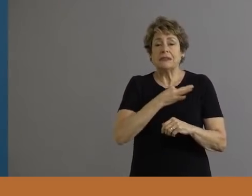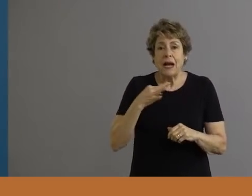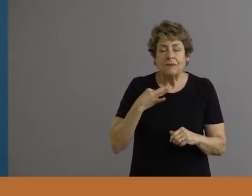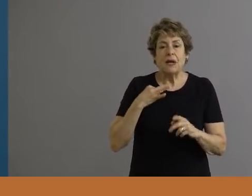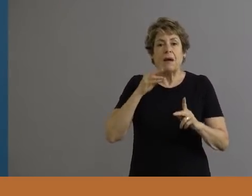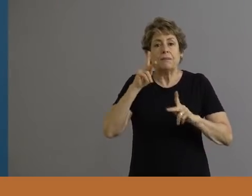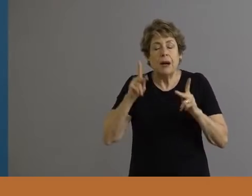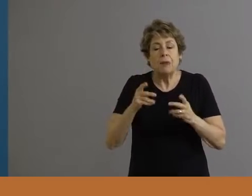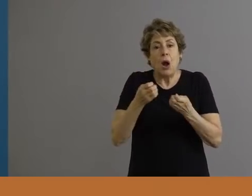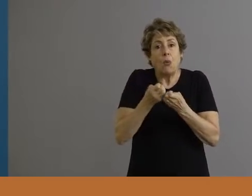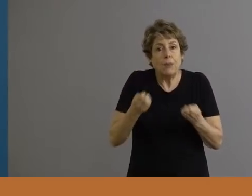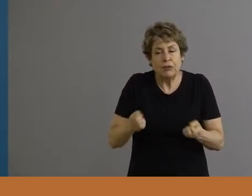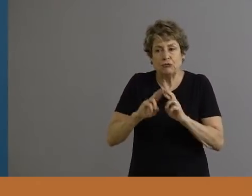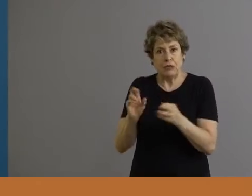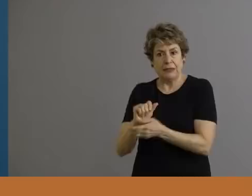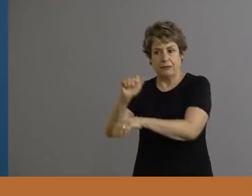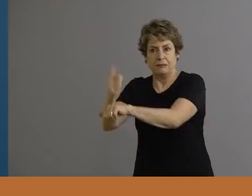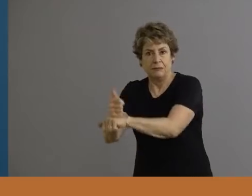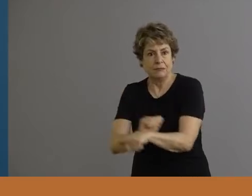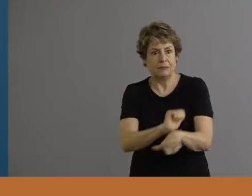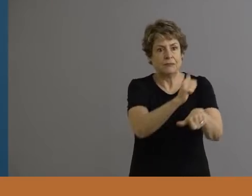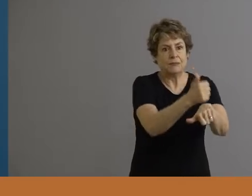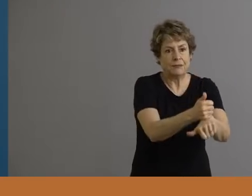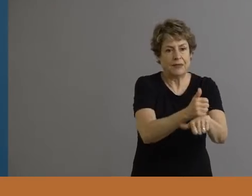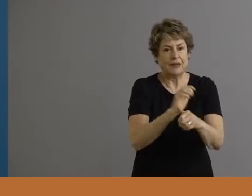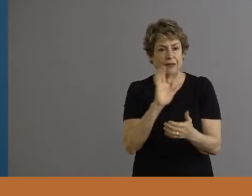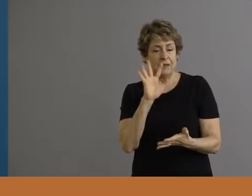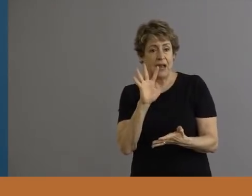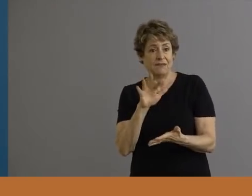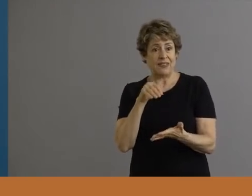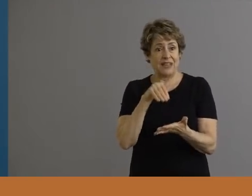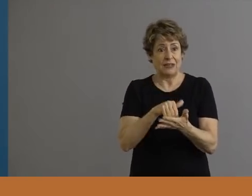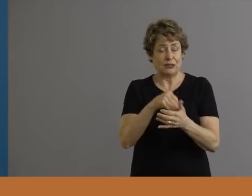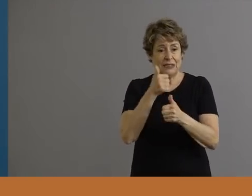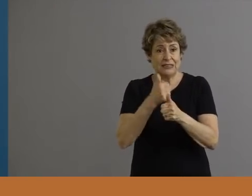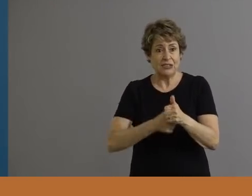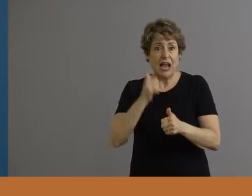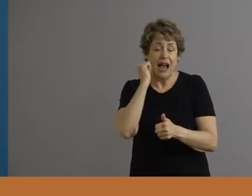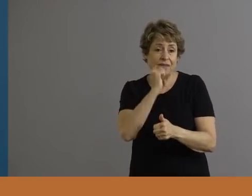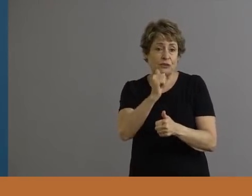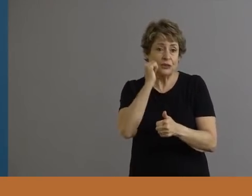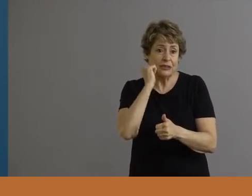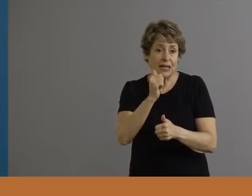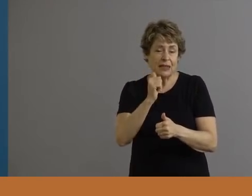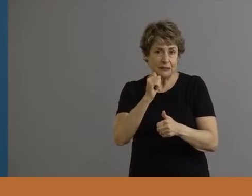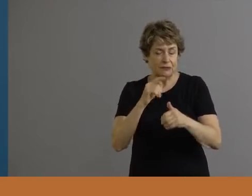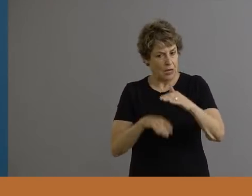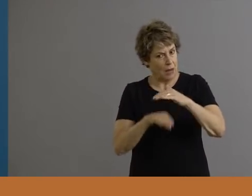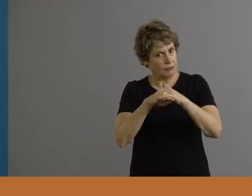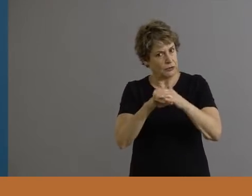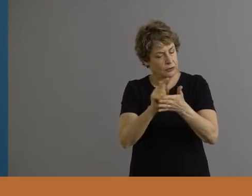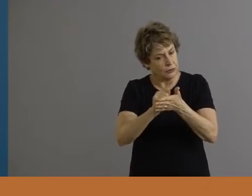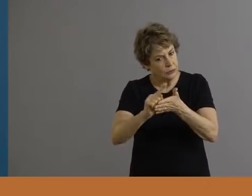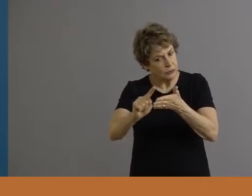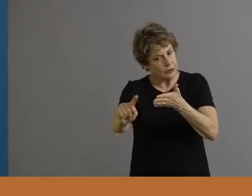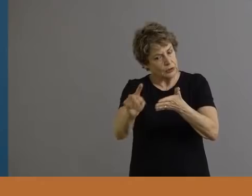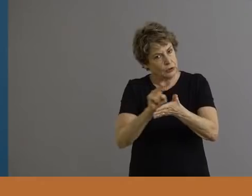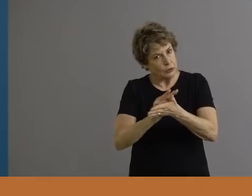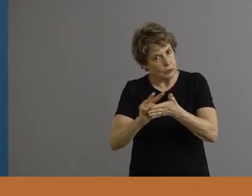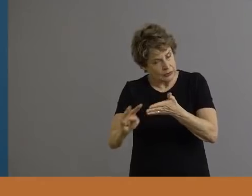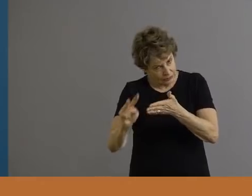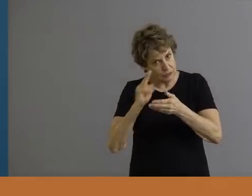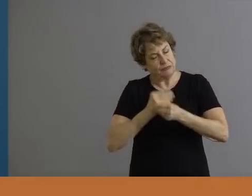day for up to 2 weeks that we'll have those set up here in Phoenix. Thank you very much, General McGuire. I appreciate your hard work